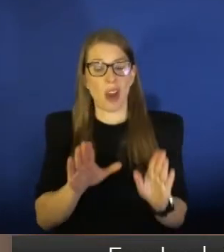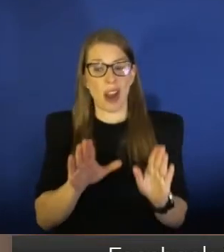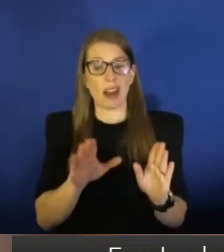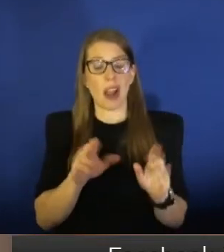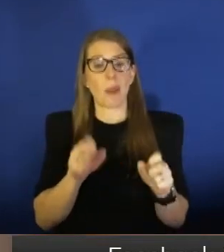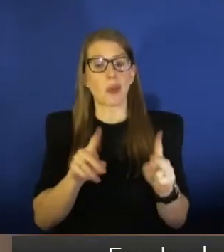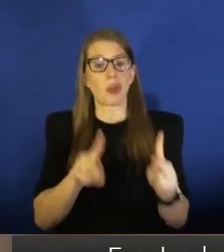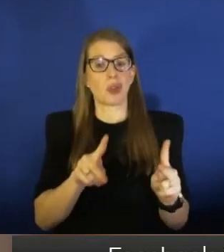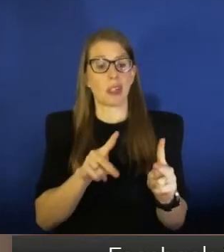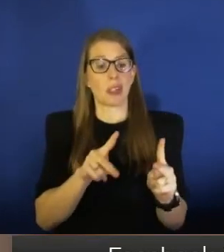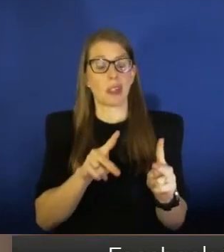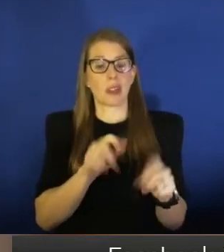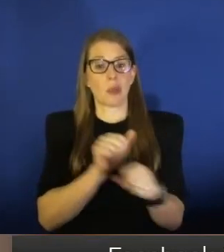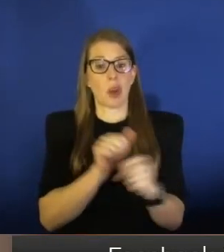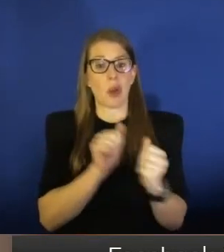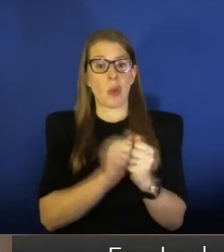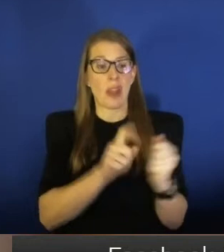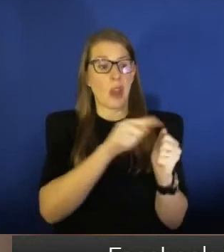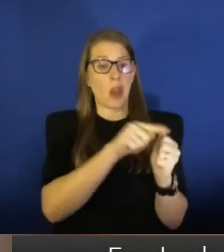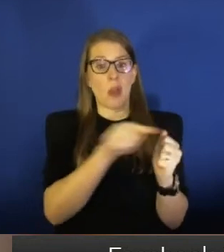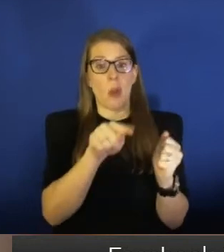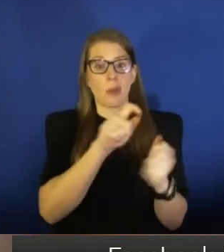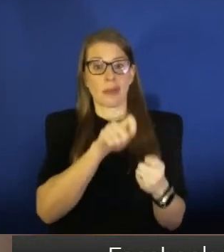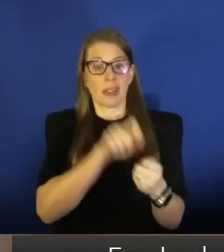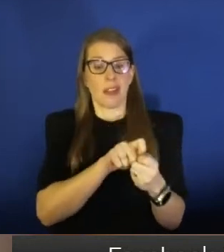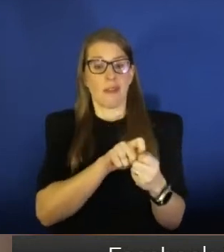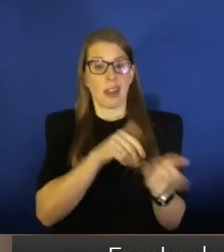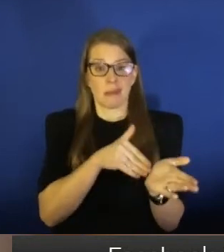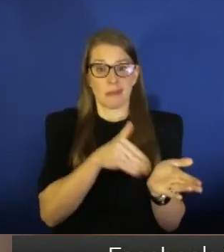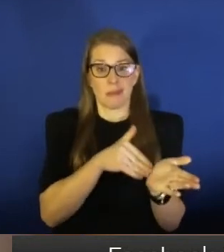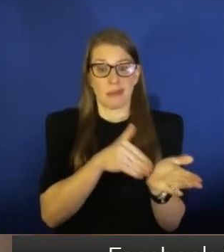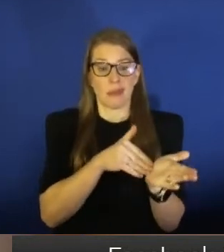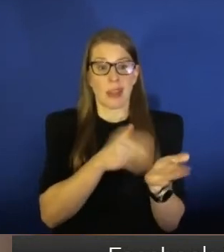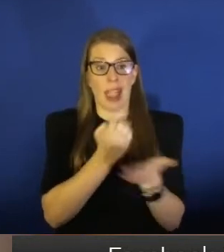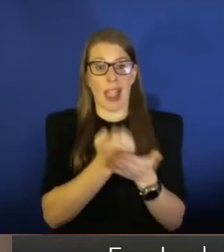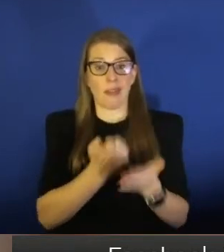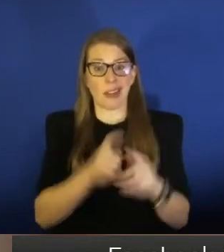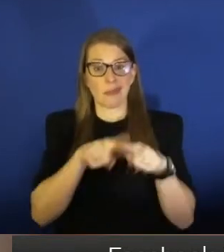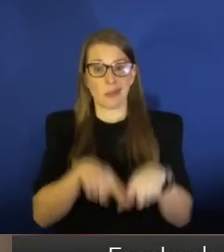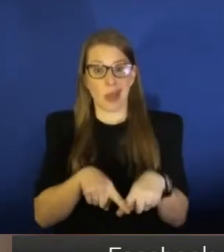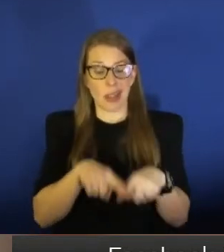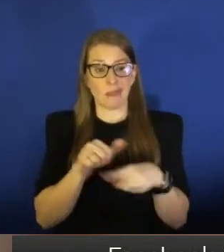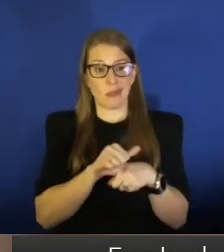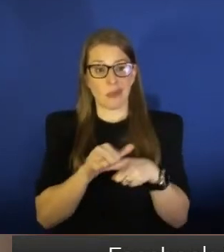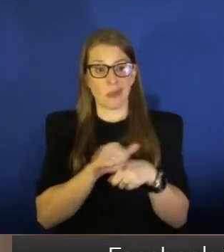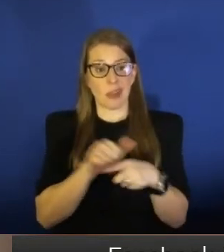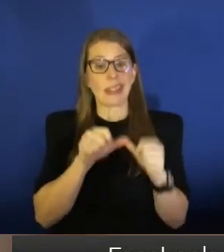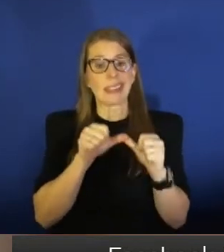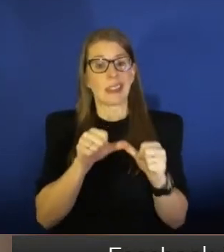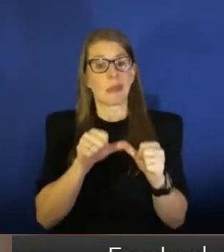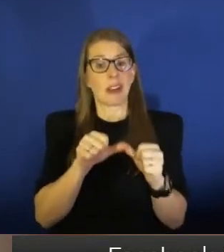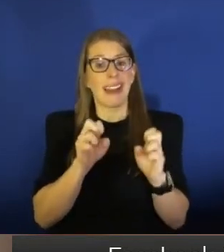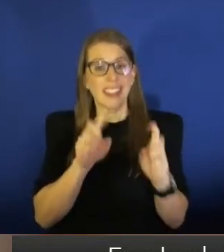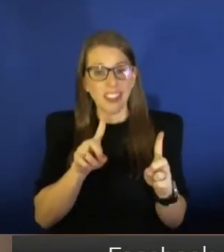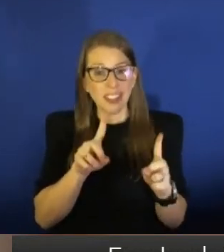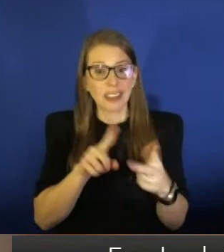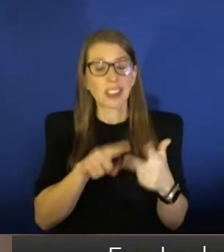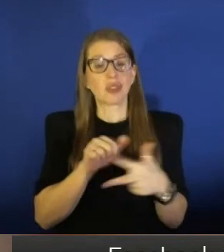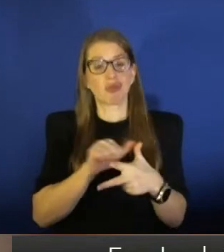and help them with evidence-based practice and like we were talking about, the sustainment of education and